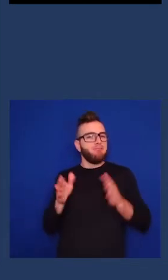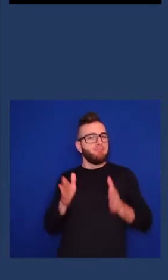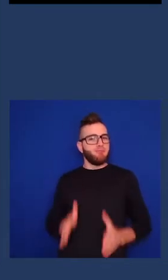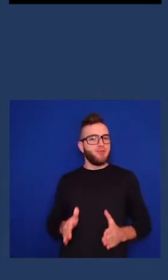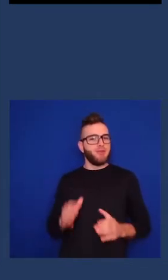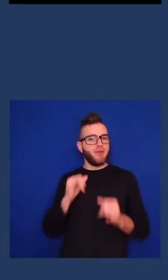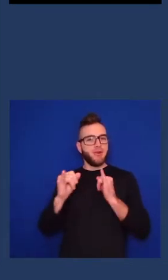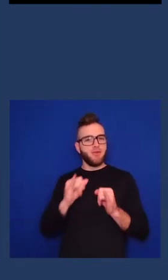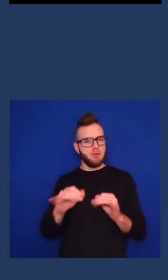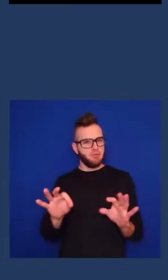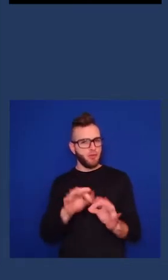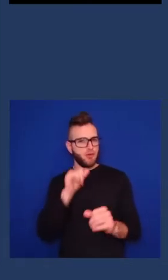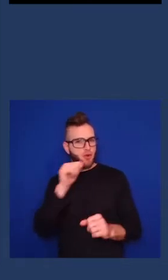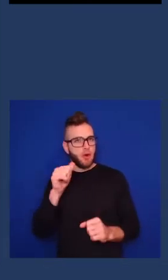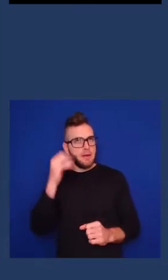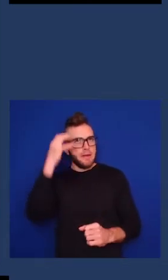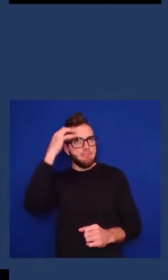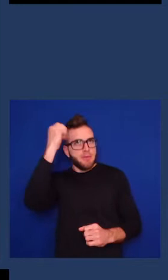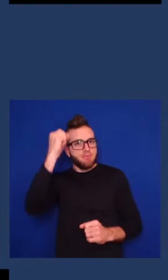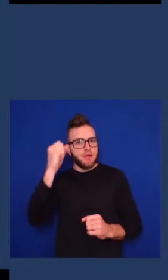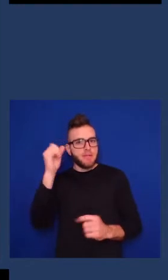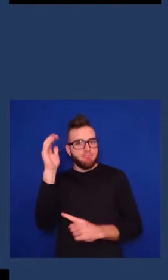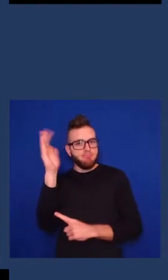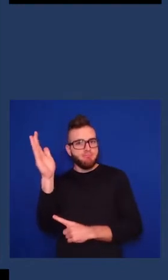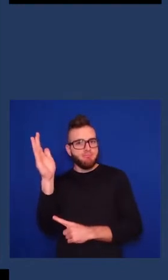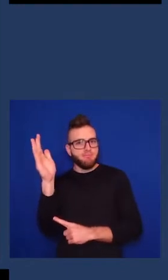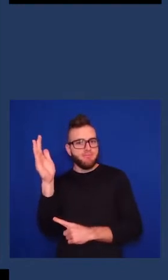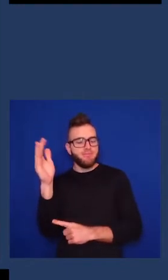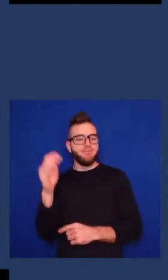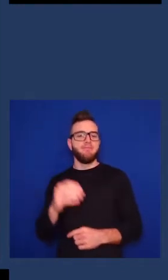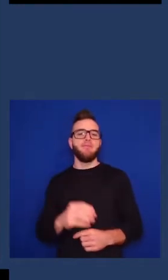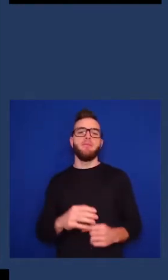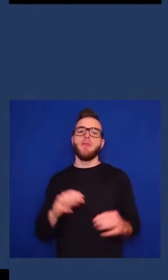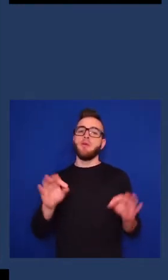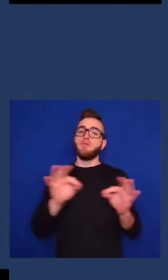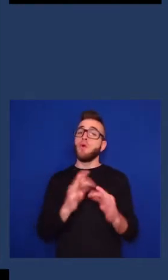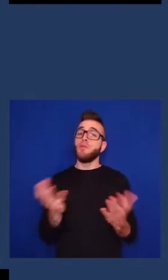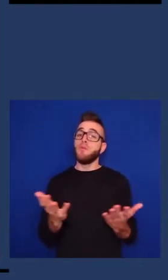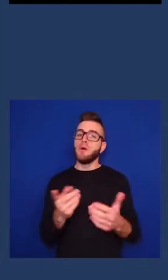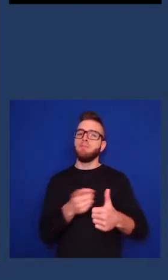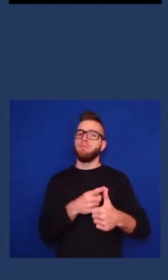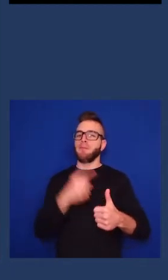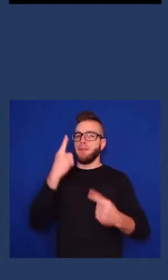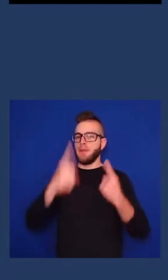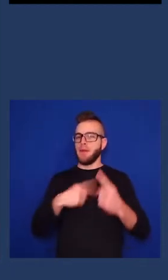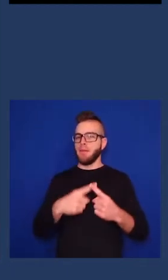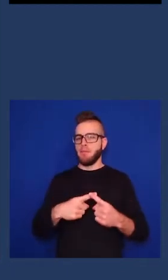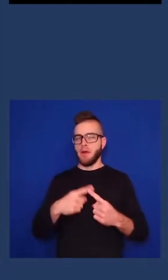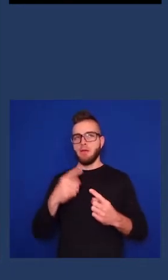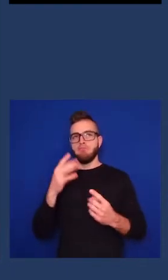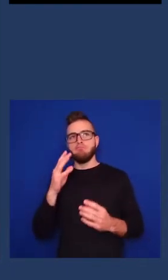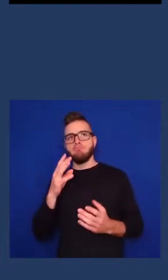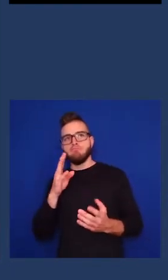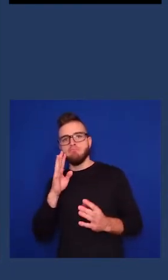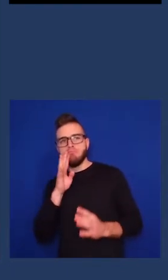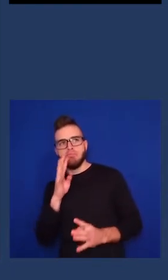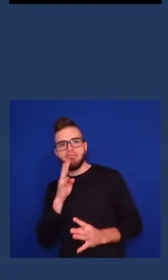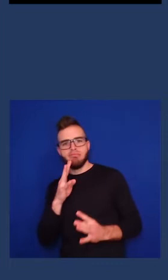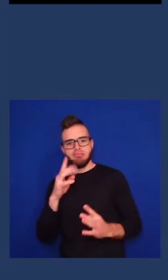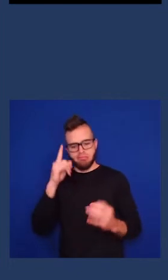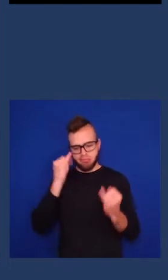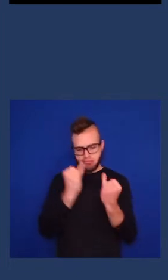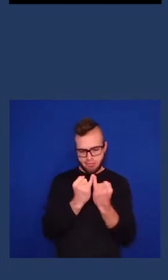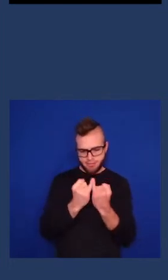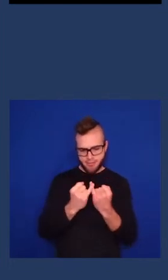speech. So think about and practice articulating why you want to work for that company and in that position. You'll want to do